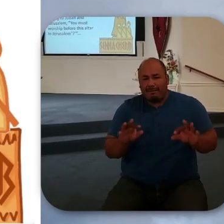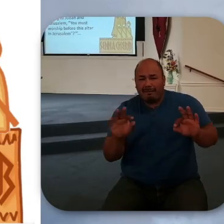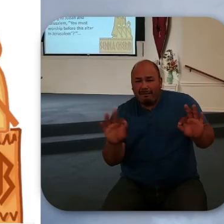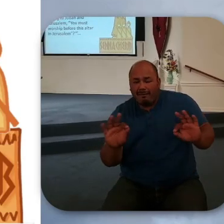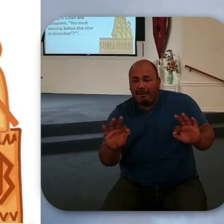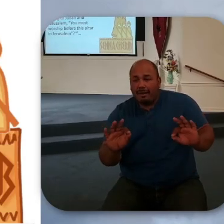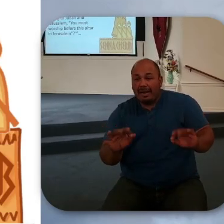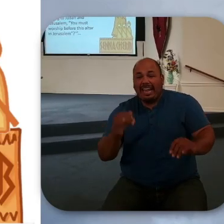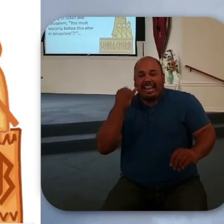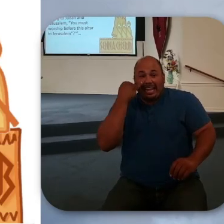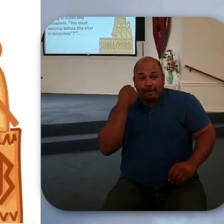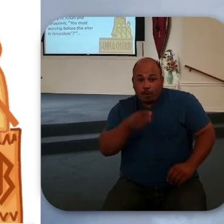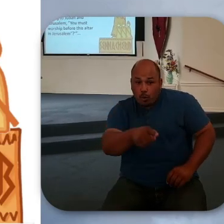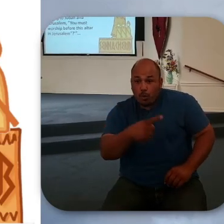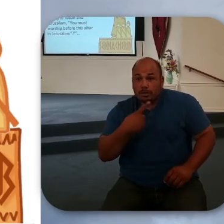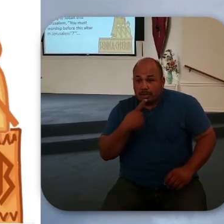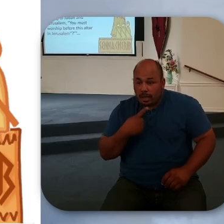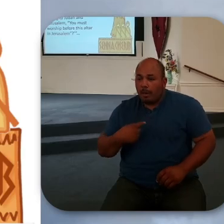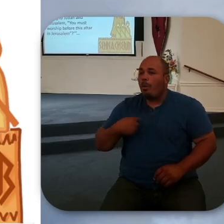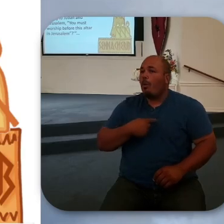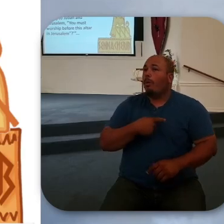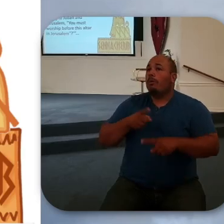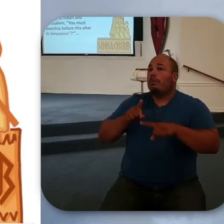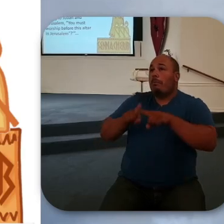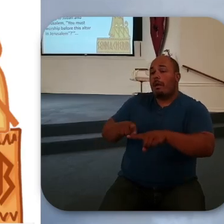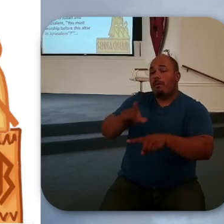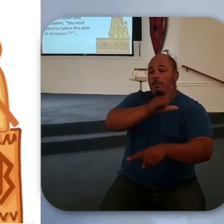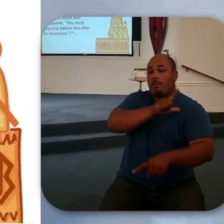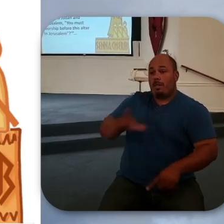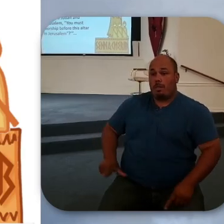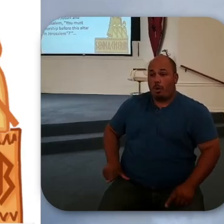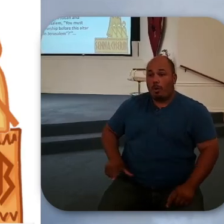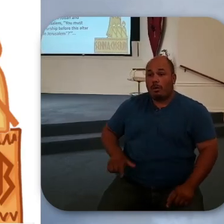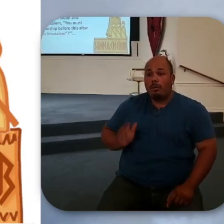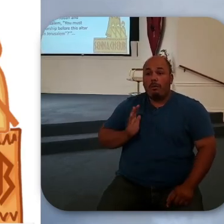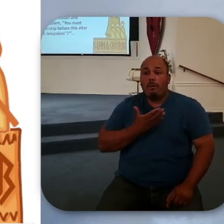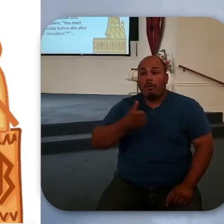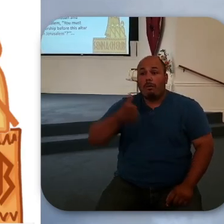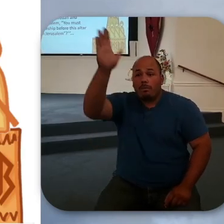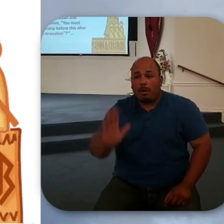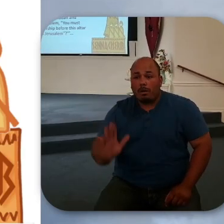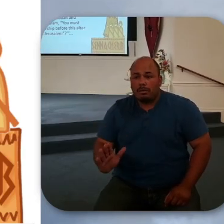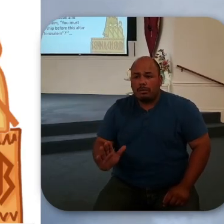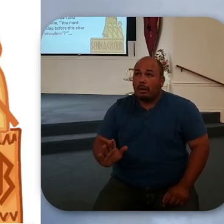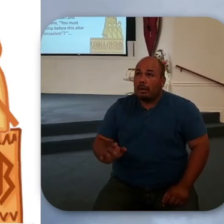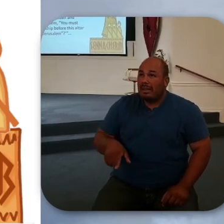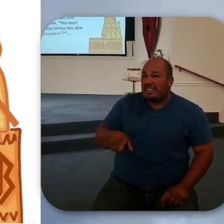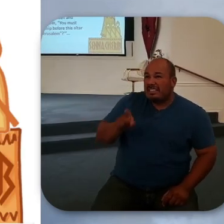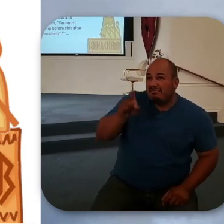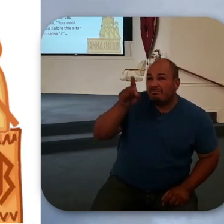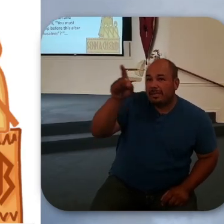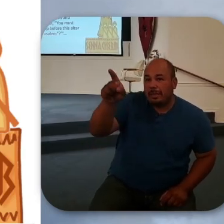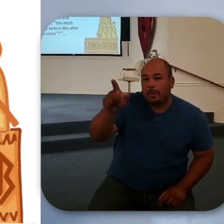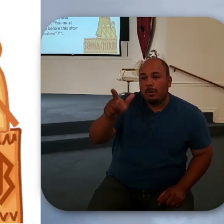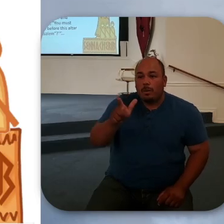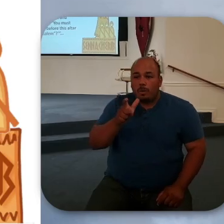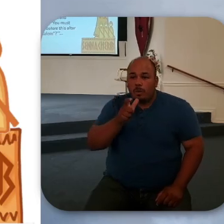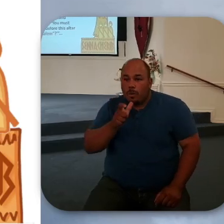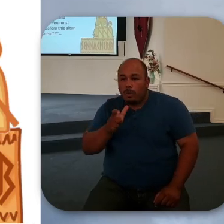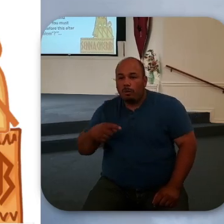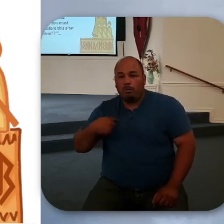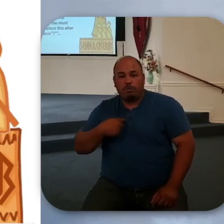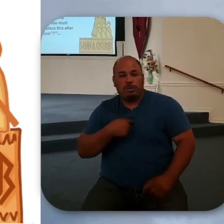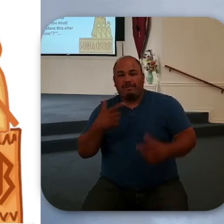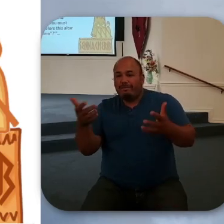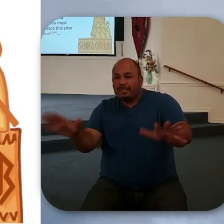say to me, we are depending on the Lord our God, isn't he the one whose high places and altars Hezekiah removed, saying